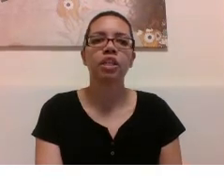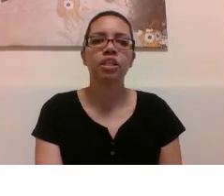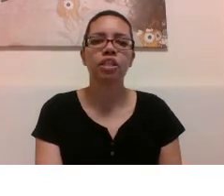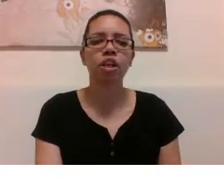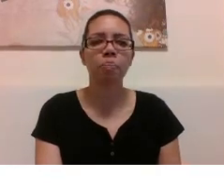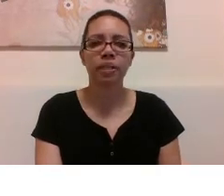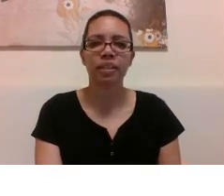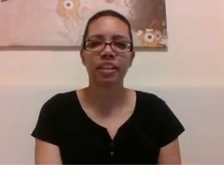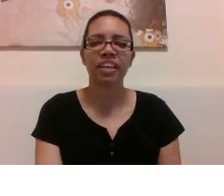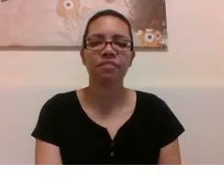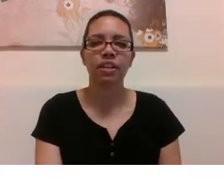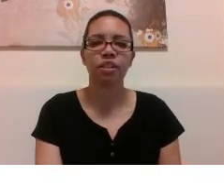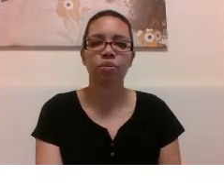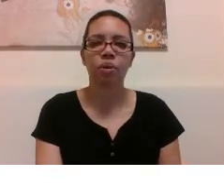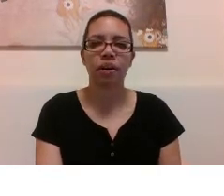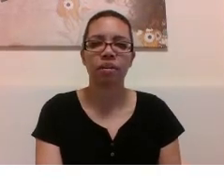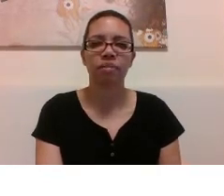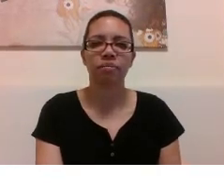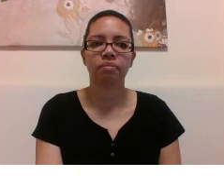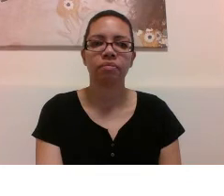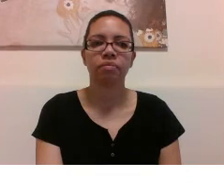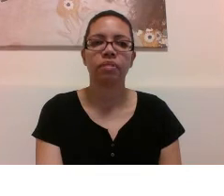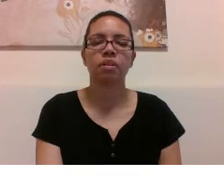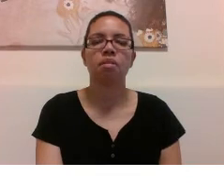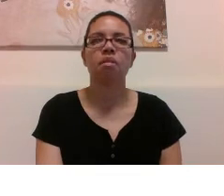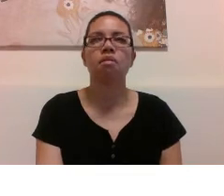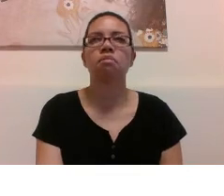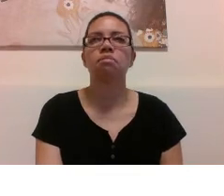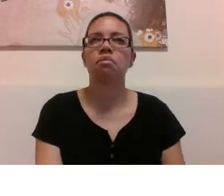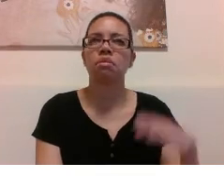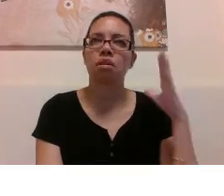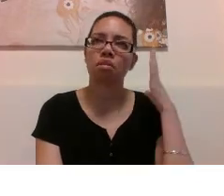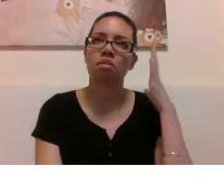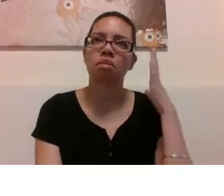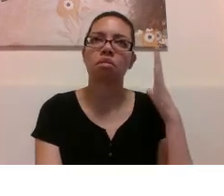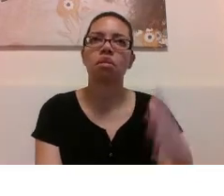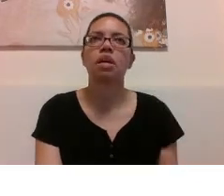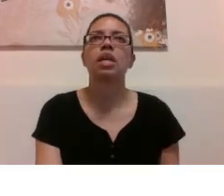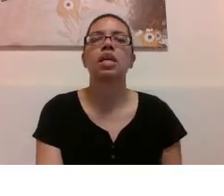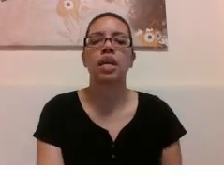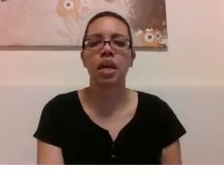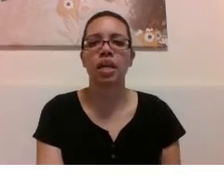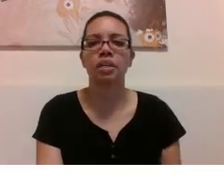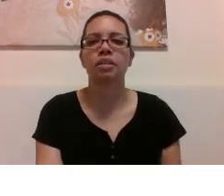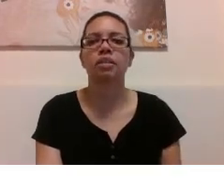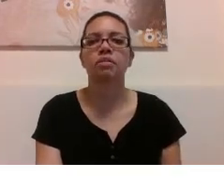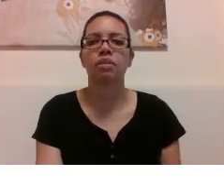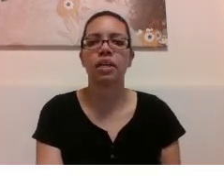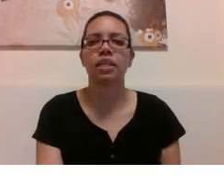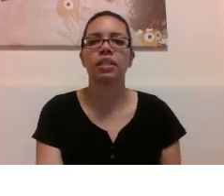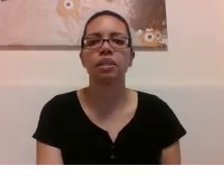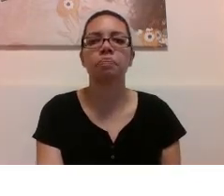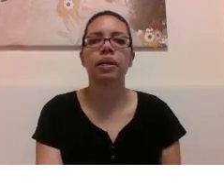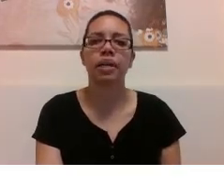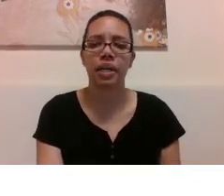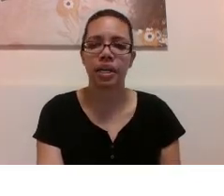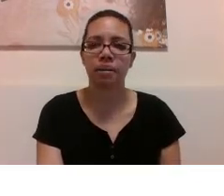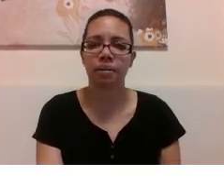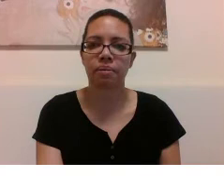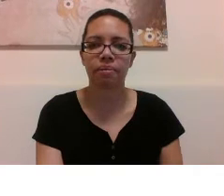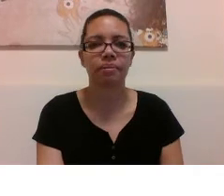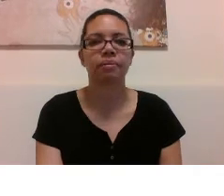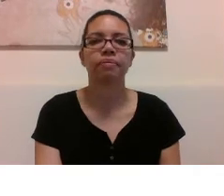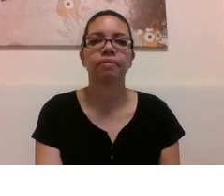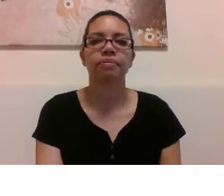Stop it, evil square! Oh no, again the great